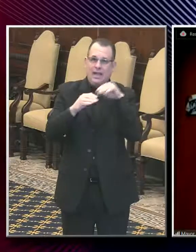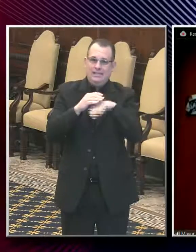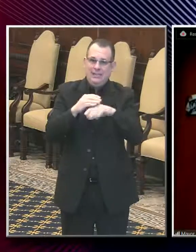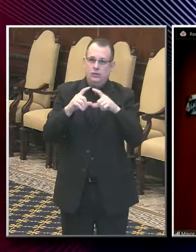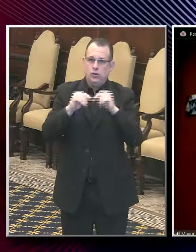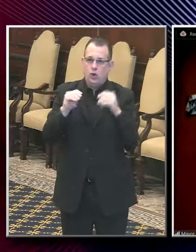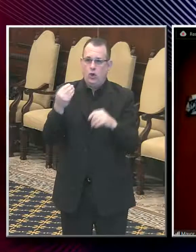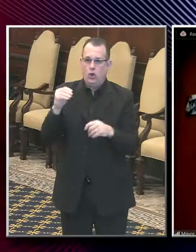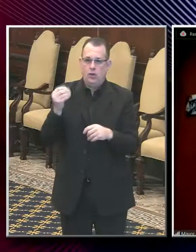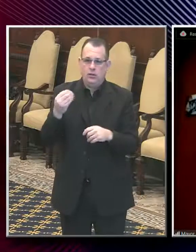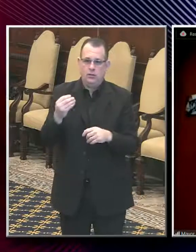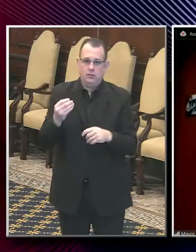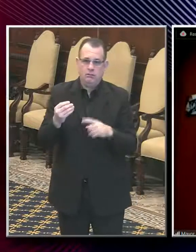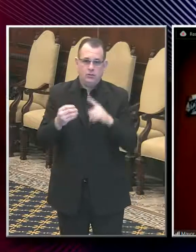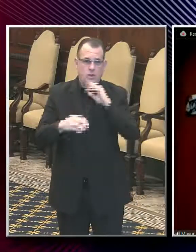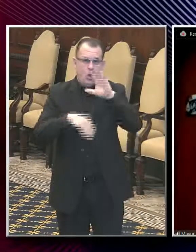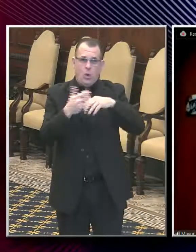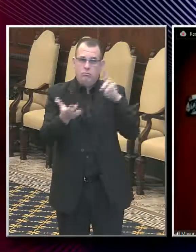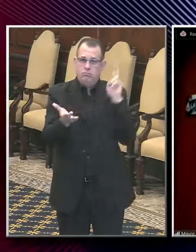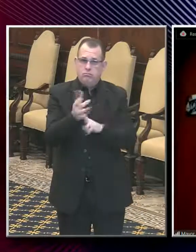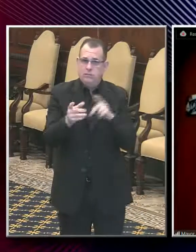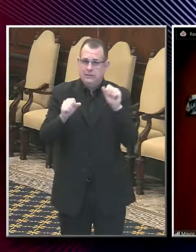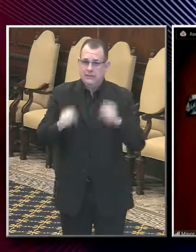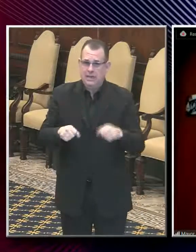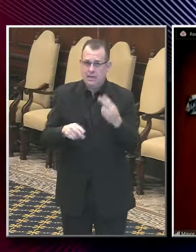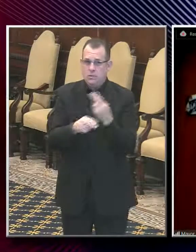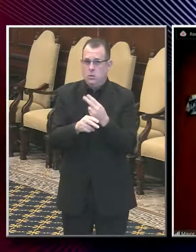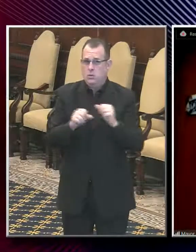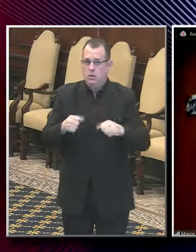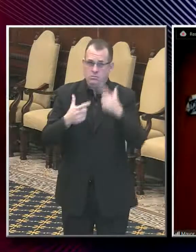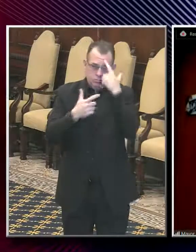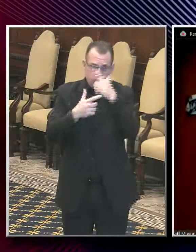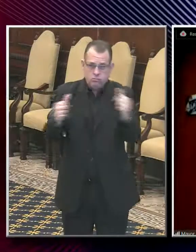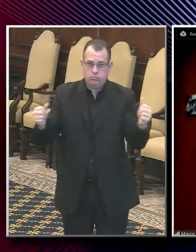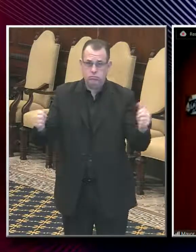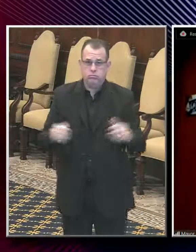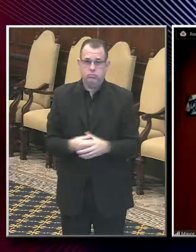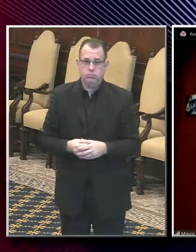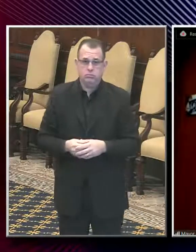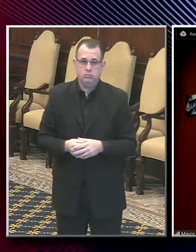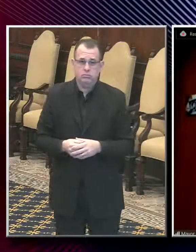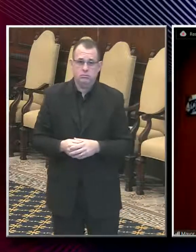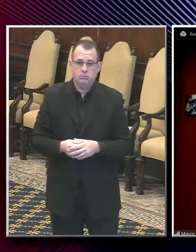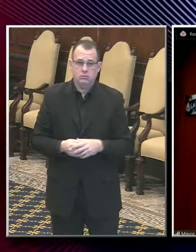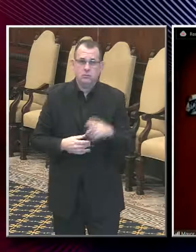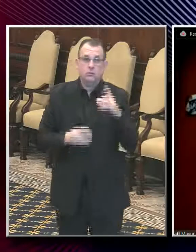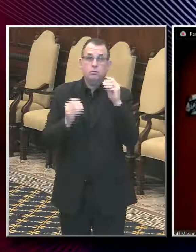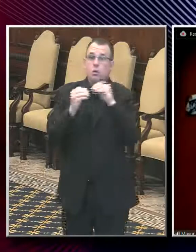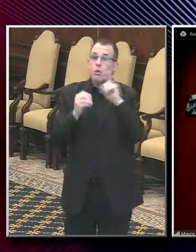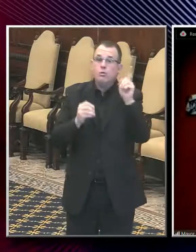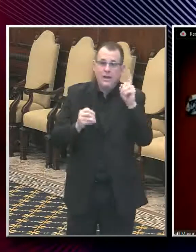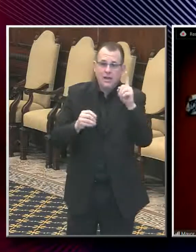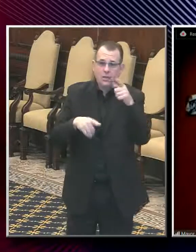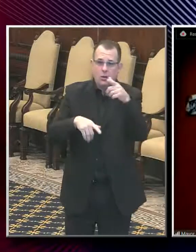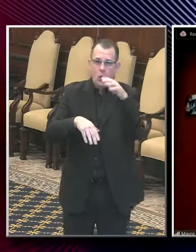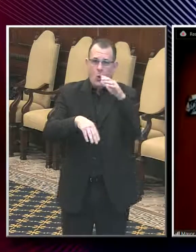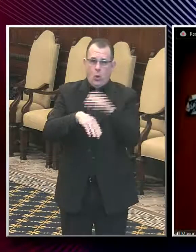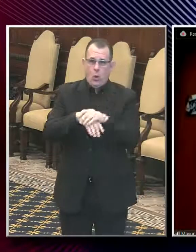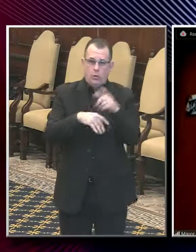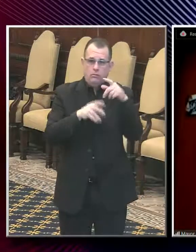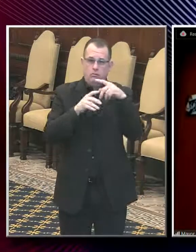pass options provide riders with unlimited one-hour rides. You can find out more about this on the Indigo website at